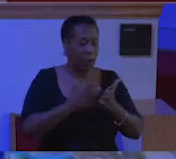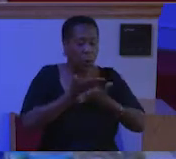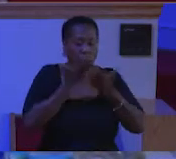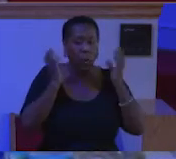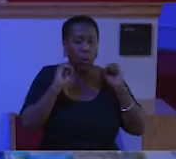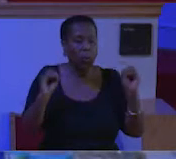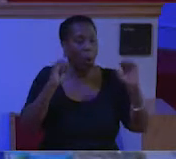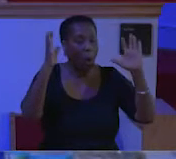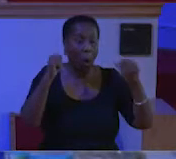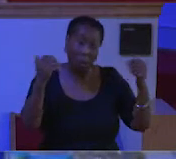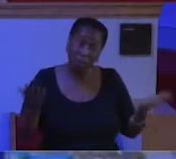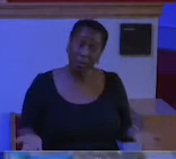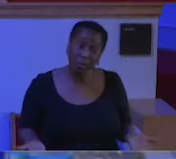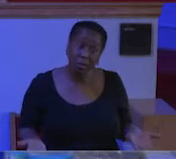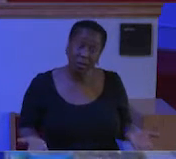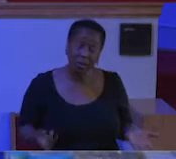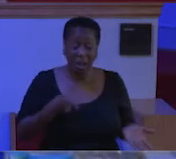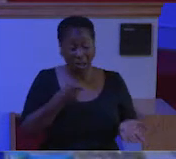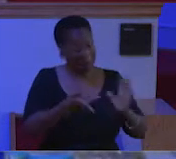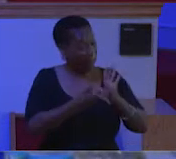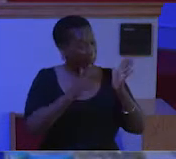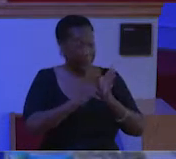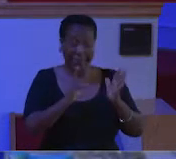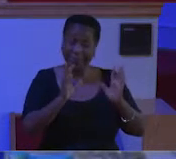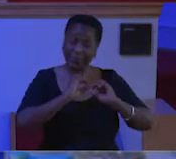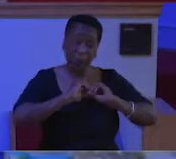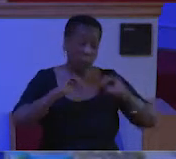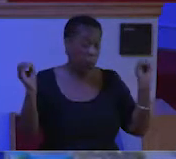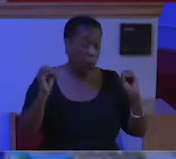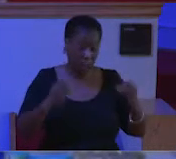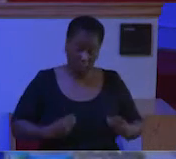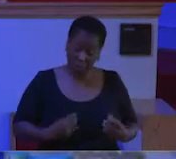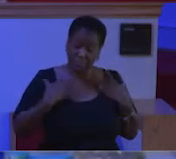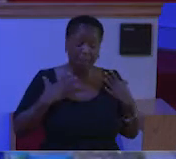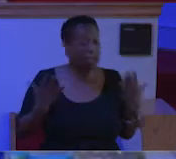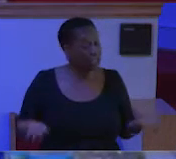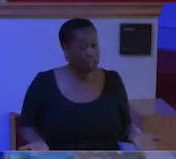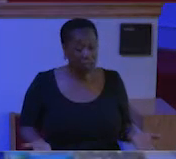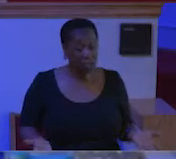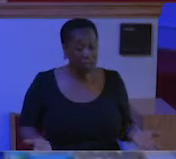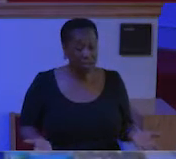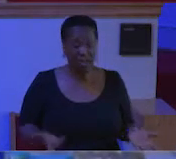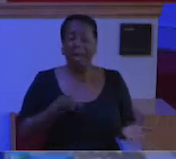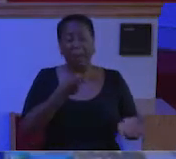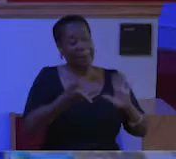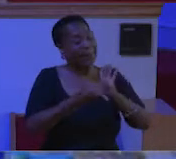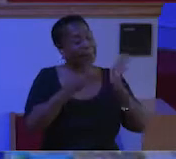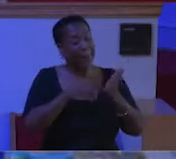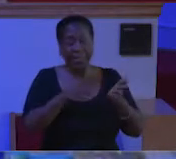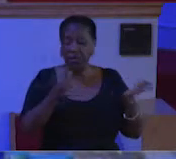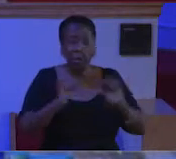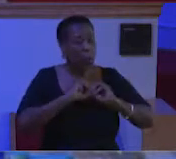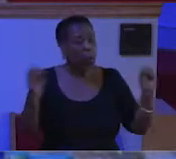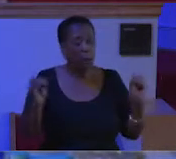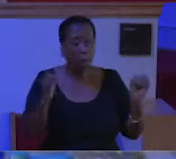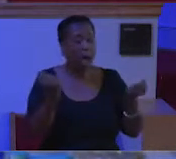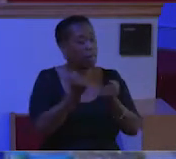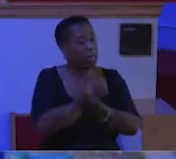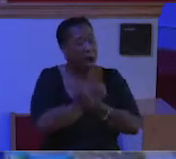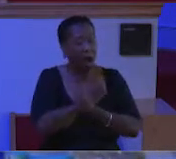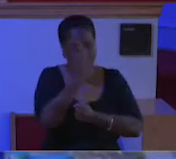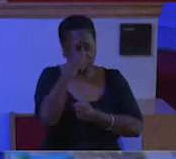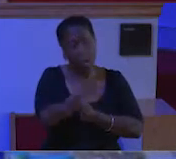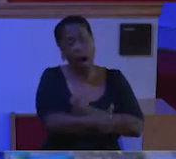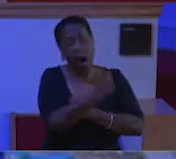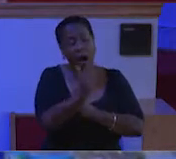hope. You've lost all inspiration. And you've lost all love for the